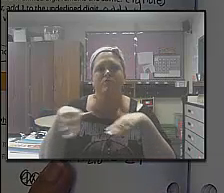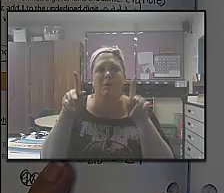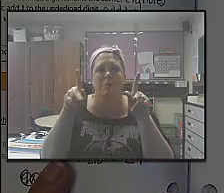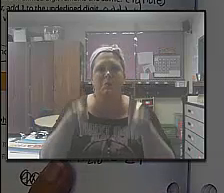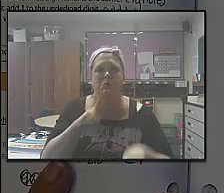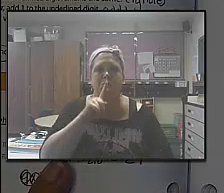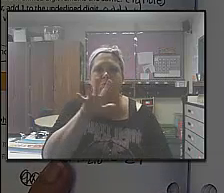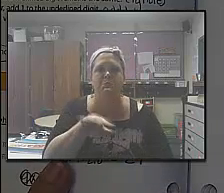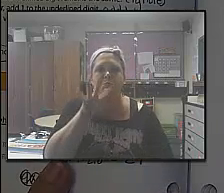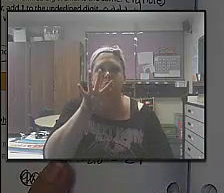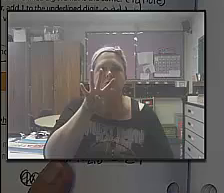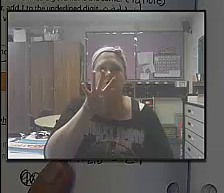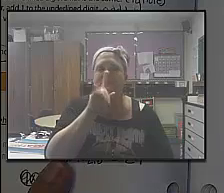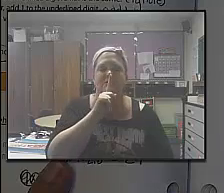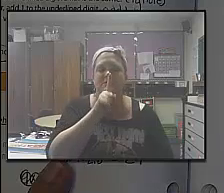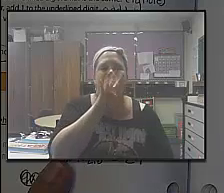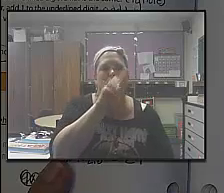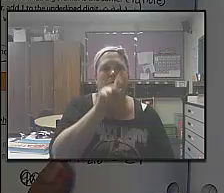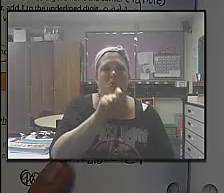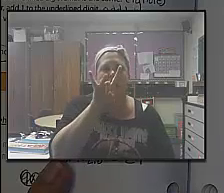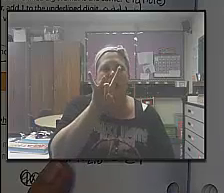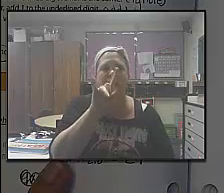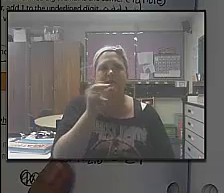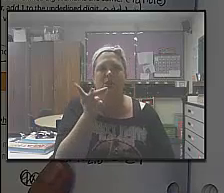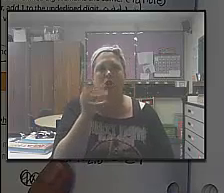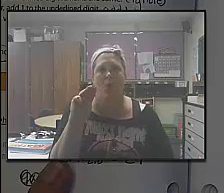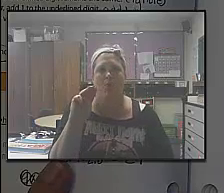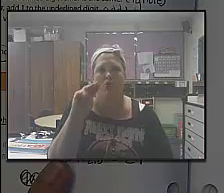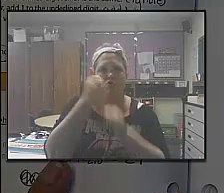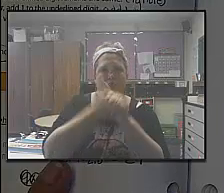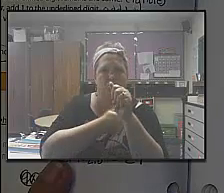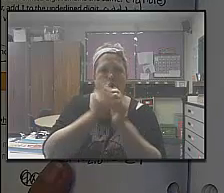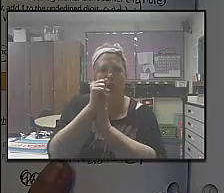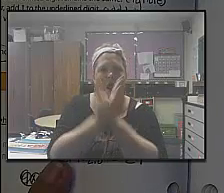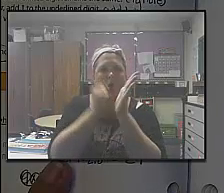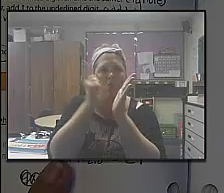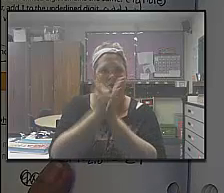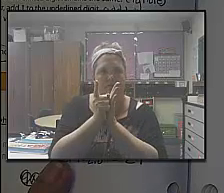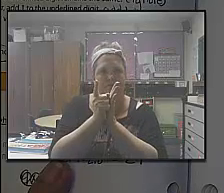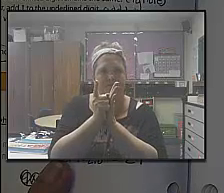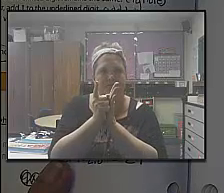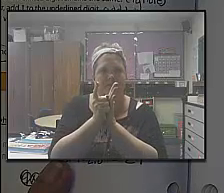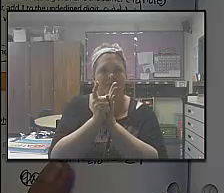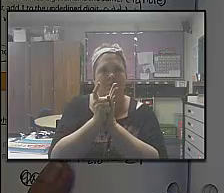a person is 4.8 kilometers. When I line that up per I'm going to do